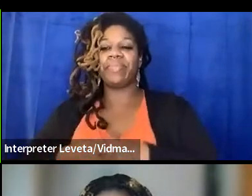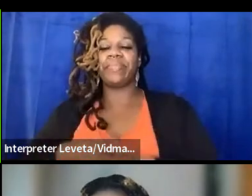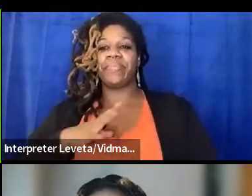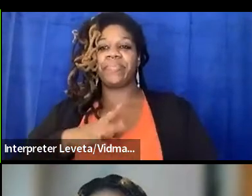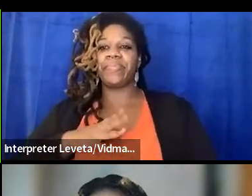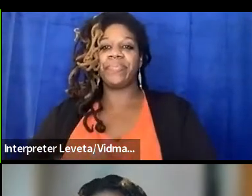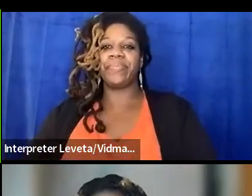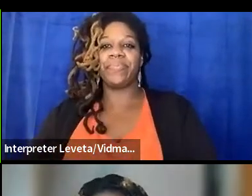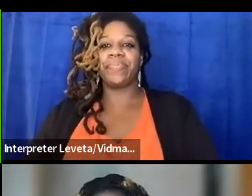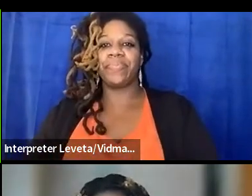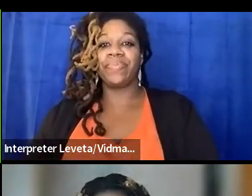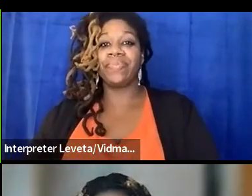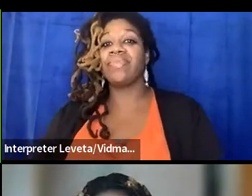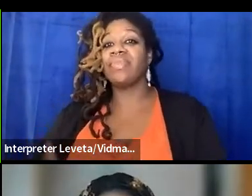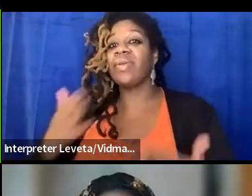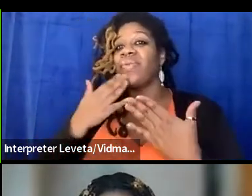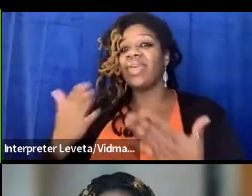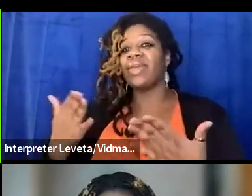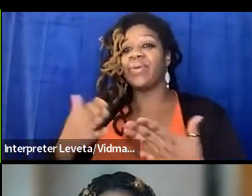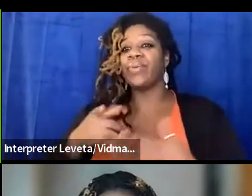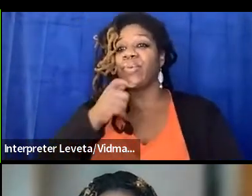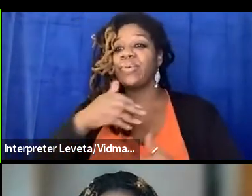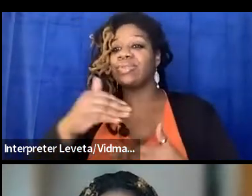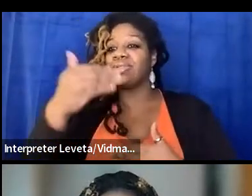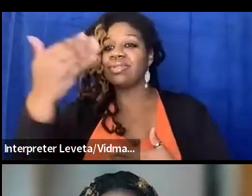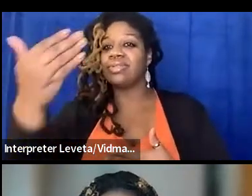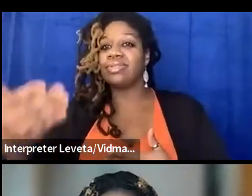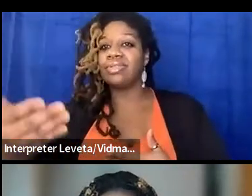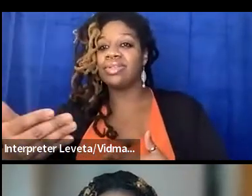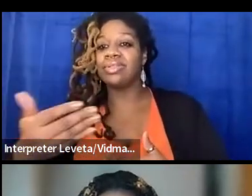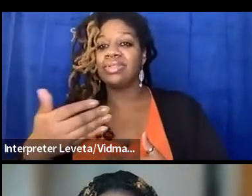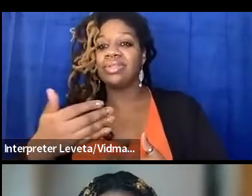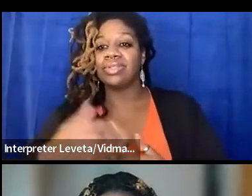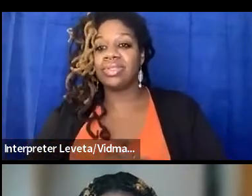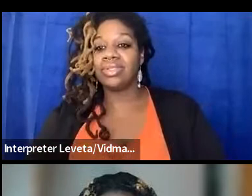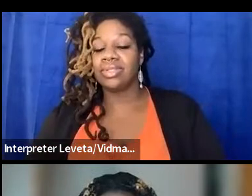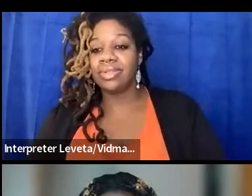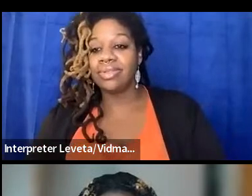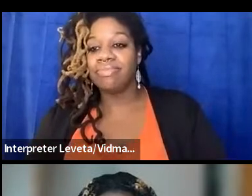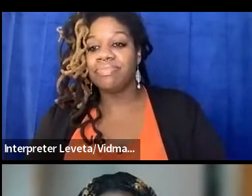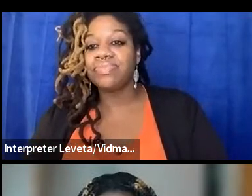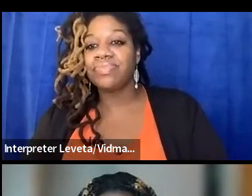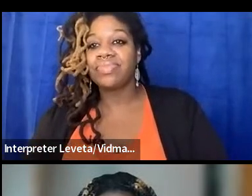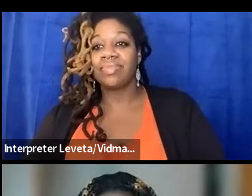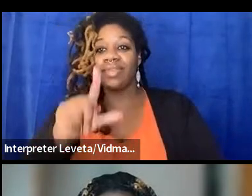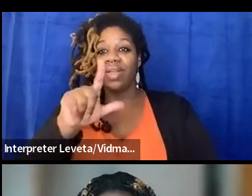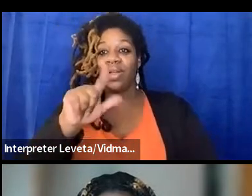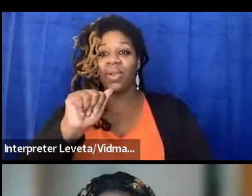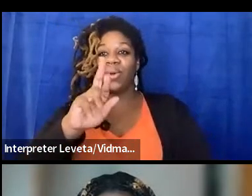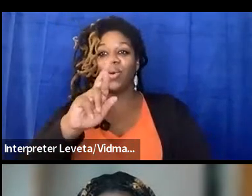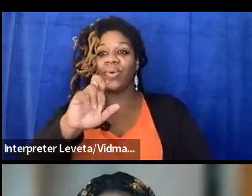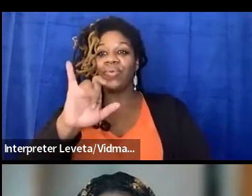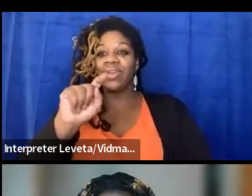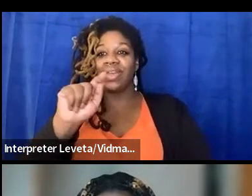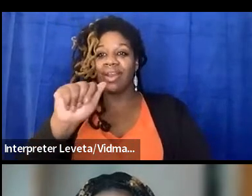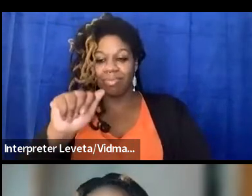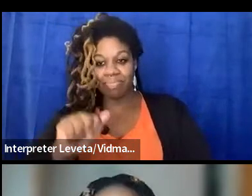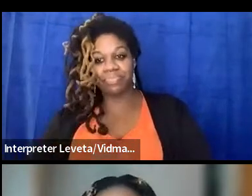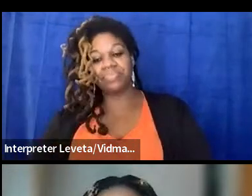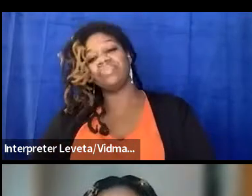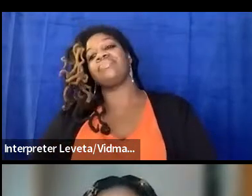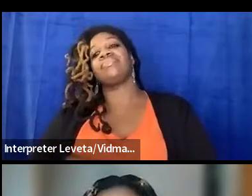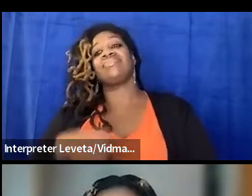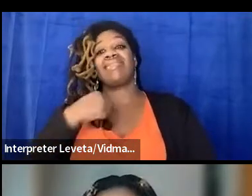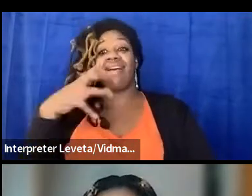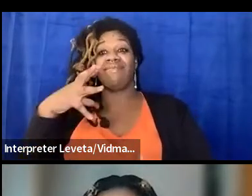Thank you. Who's next? Oh, I'll go next. So I got into my career.